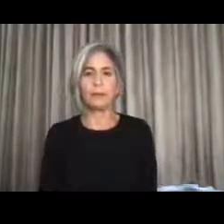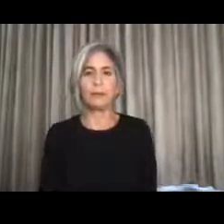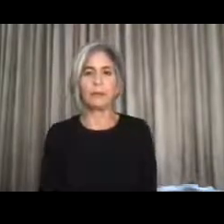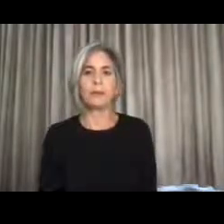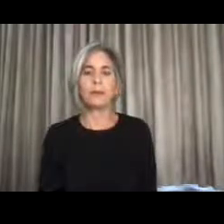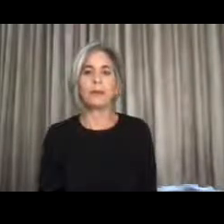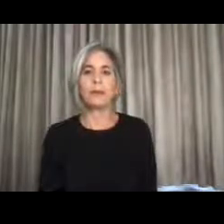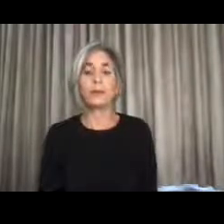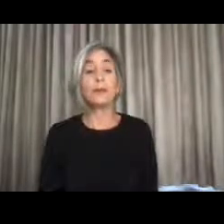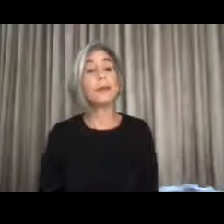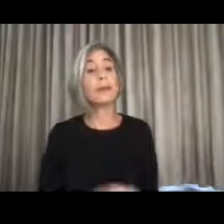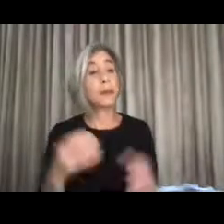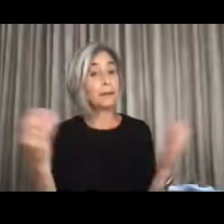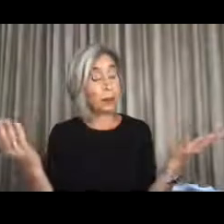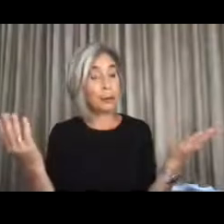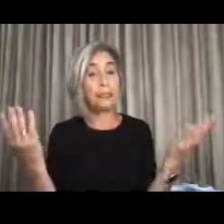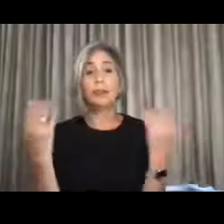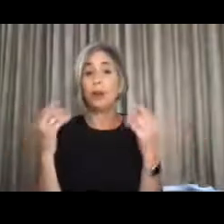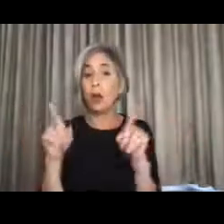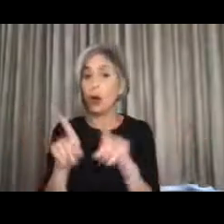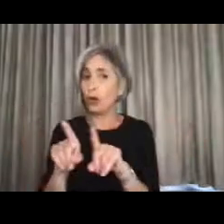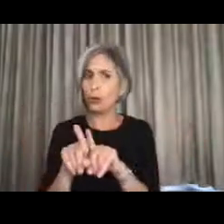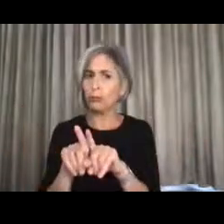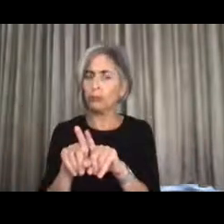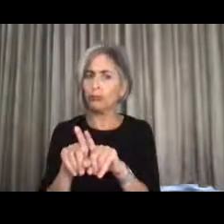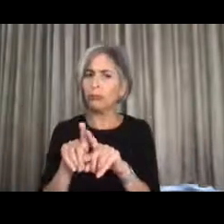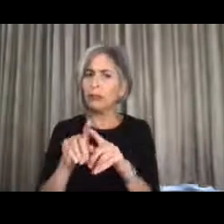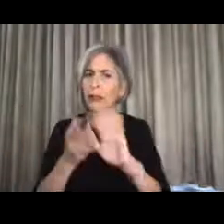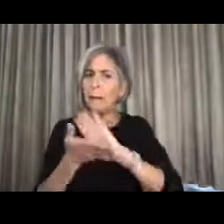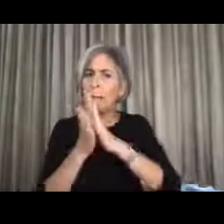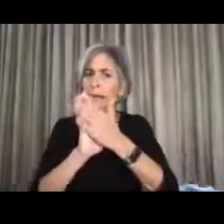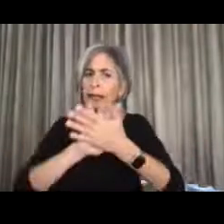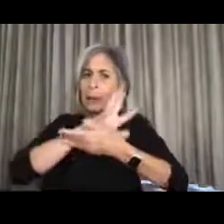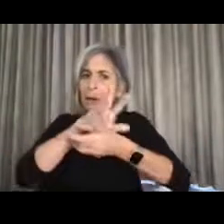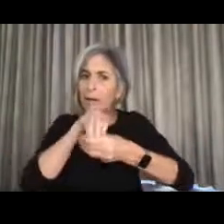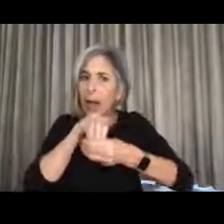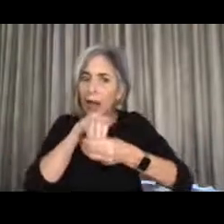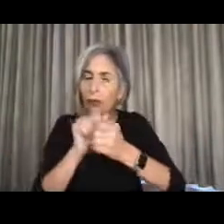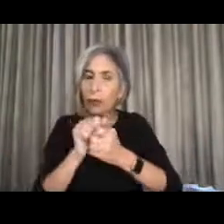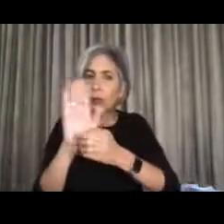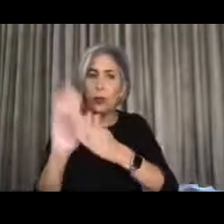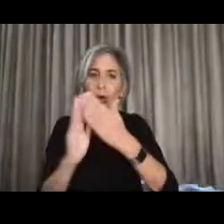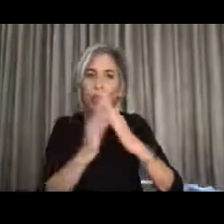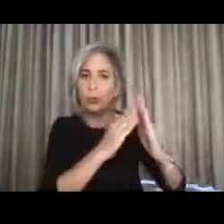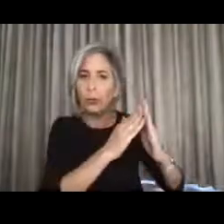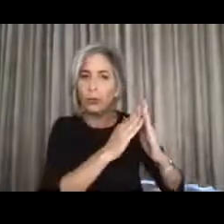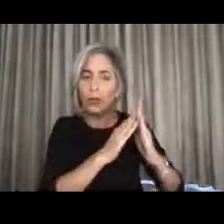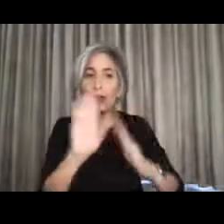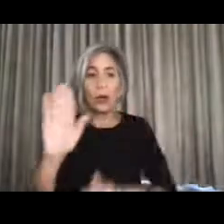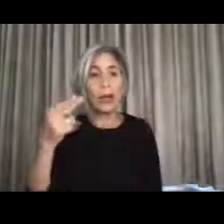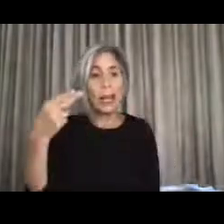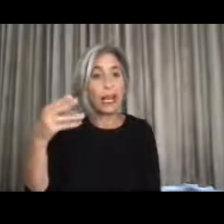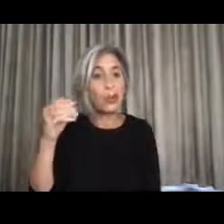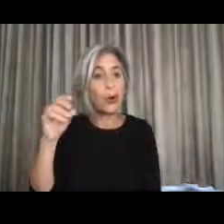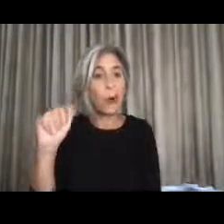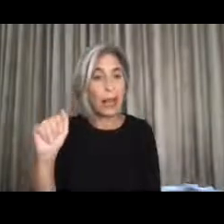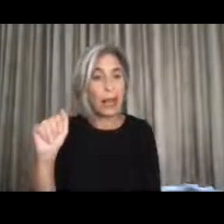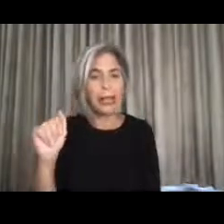And finally, get involved with your community, your homeowners association,